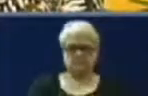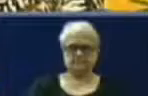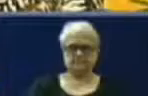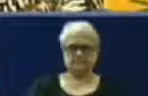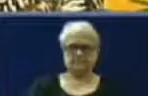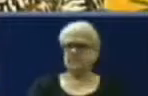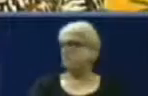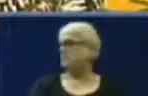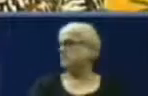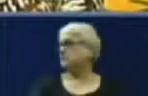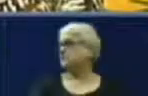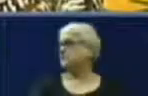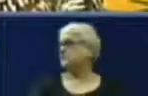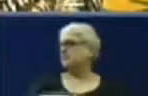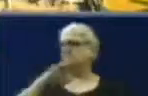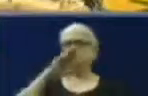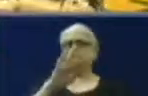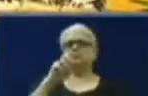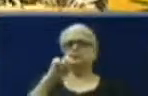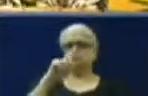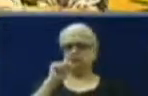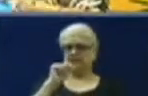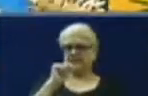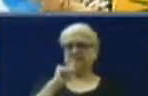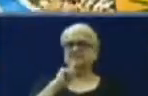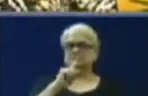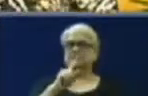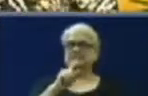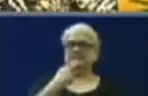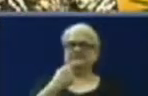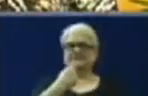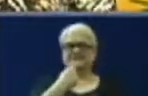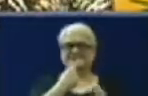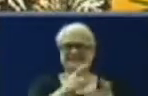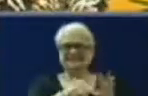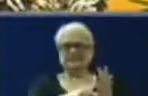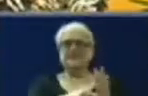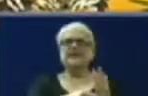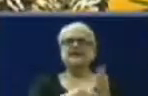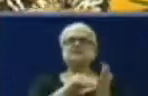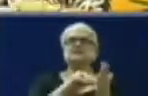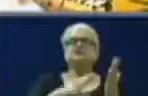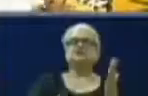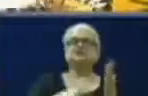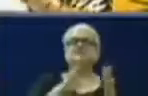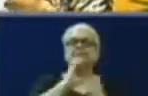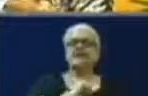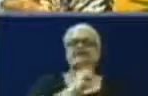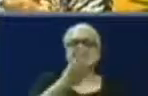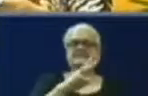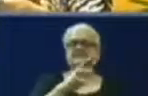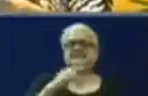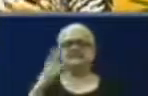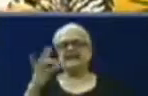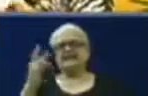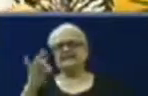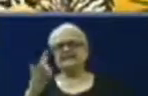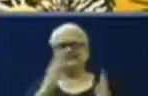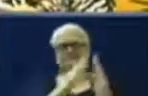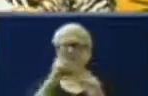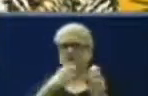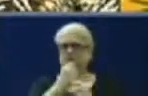Brent has really covered the students from 16 through 18, but it seems like a lot